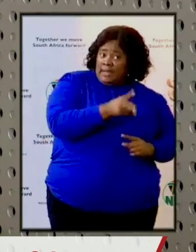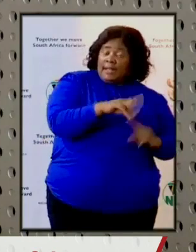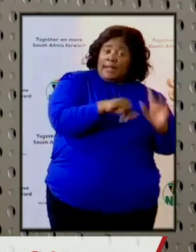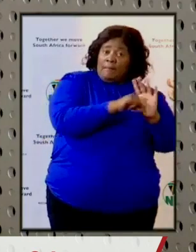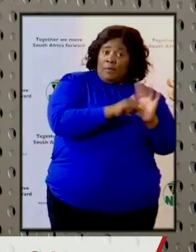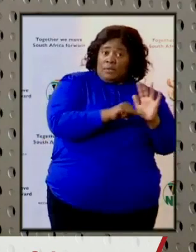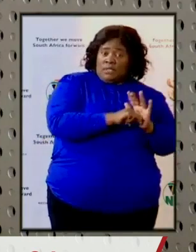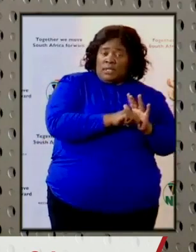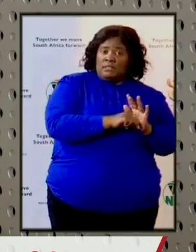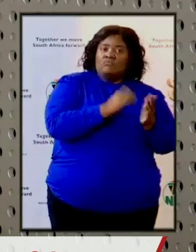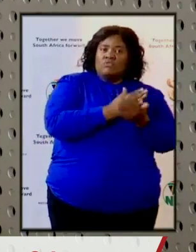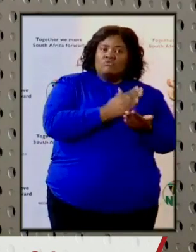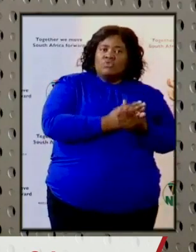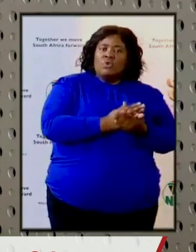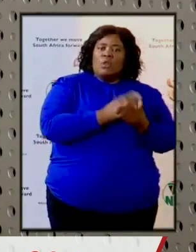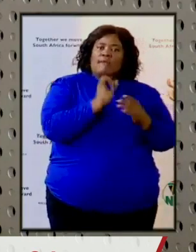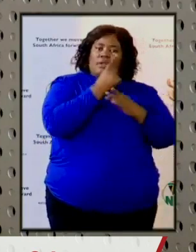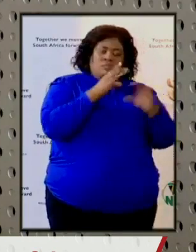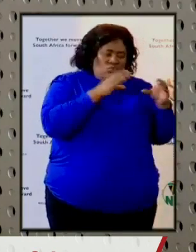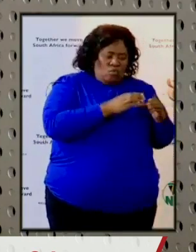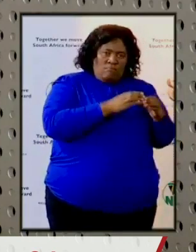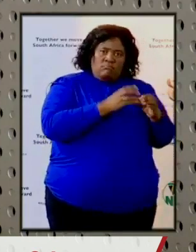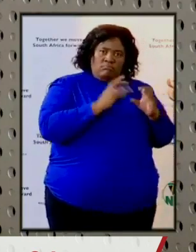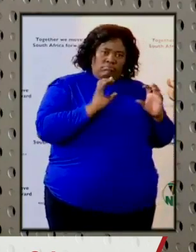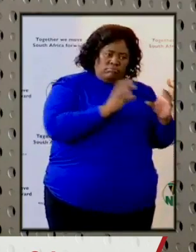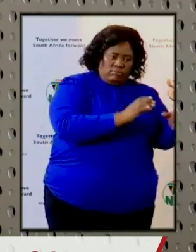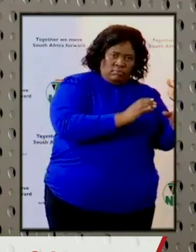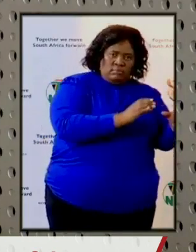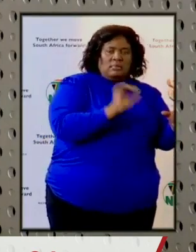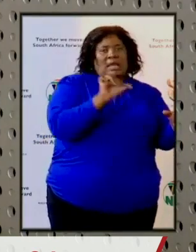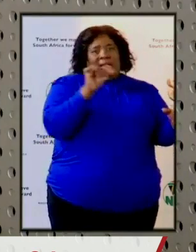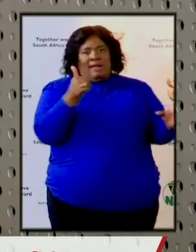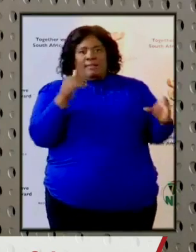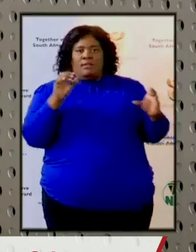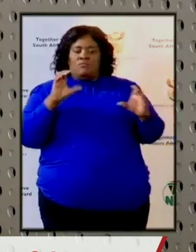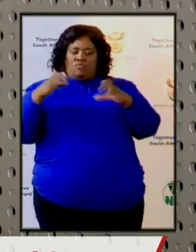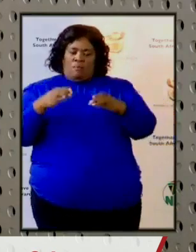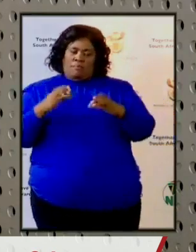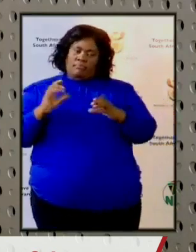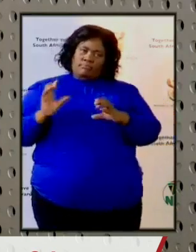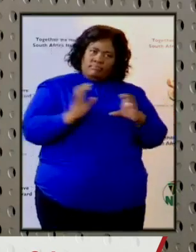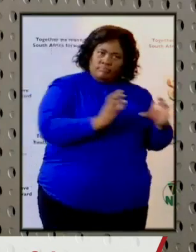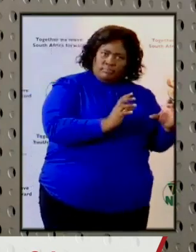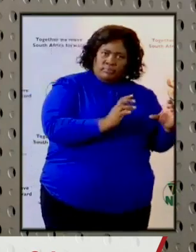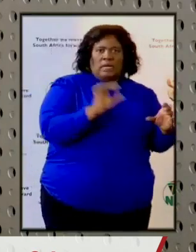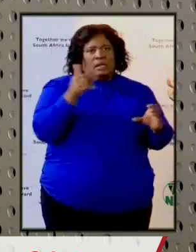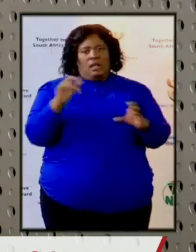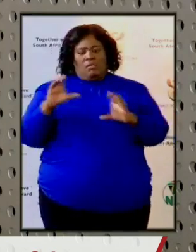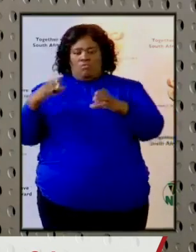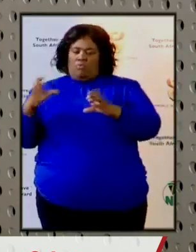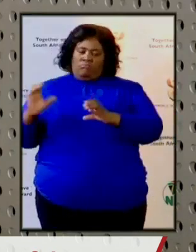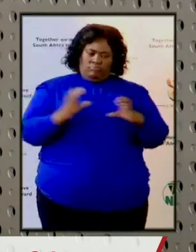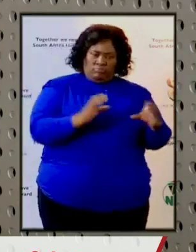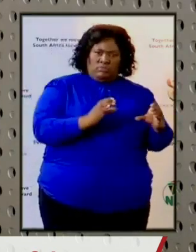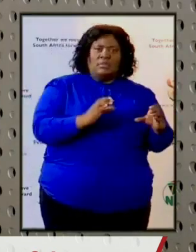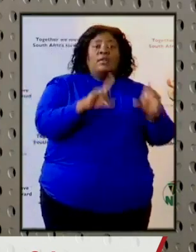do that in a phased manner and to have a proper plan that is known by the workers and